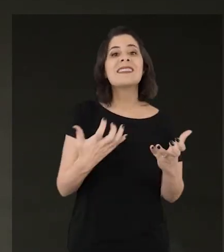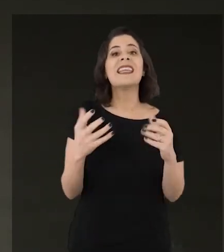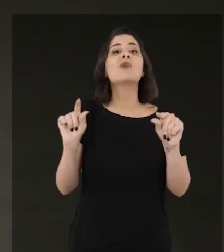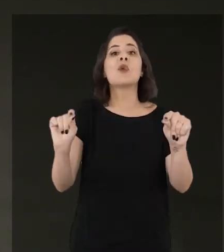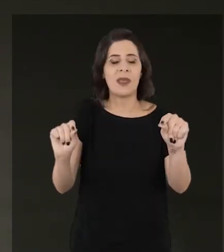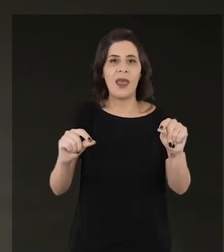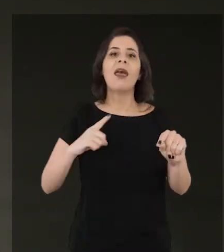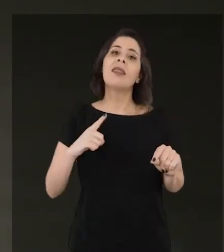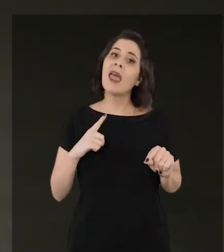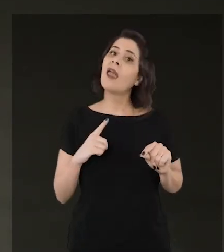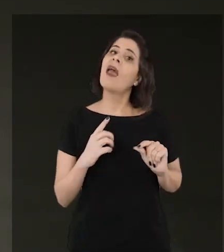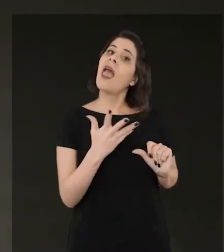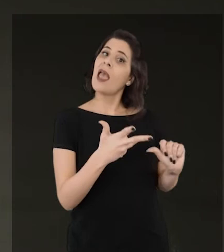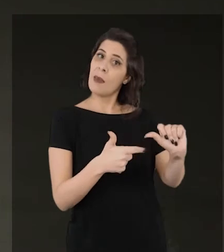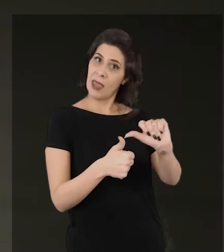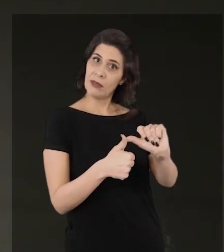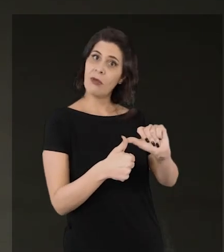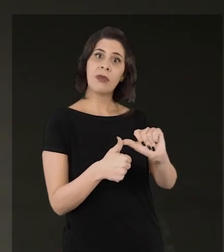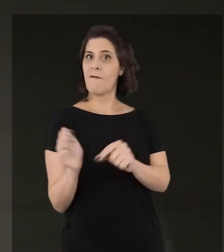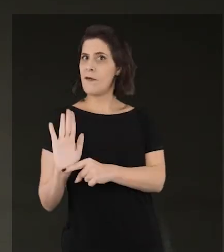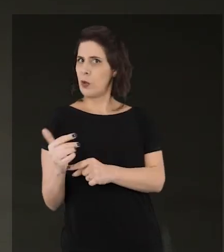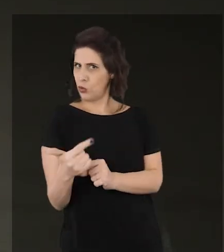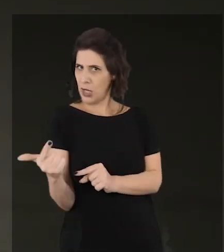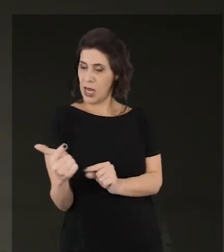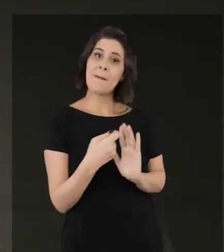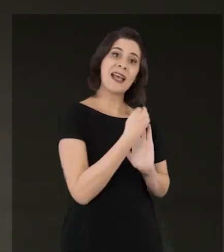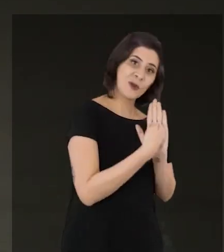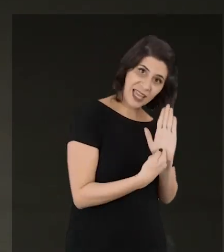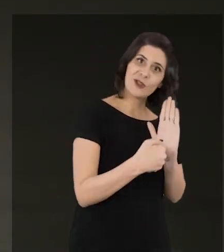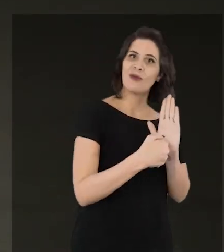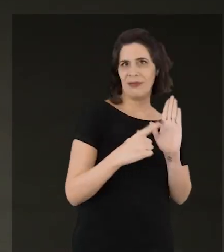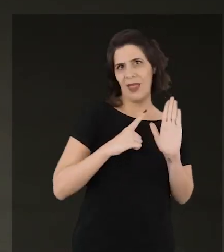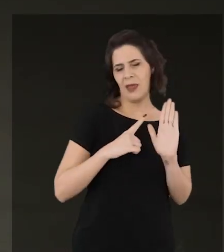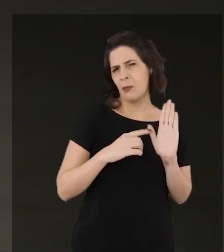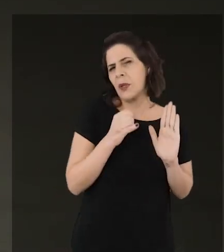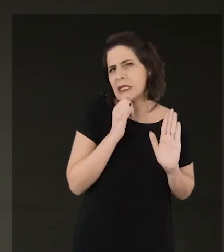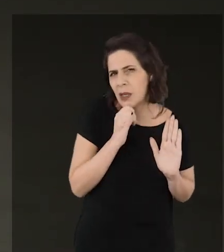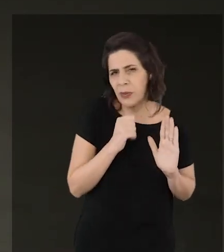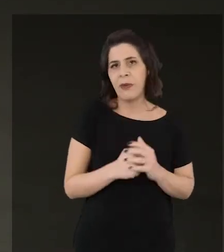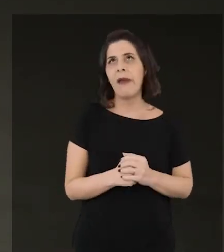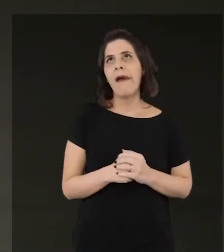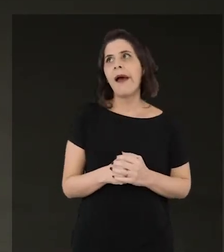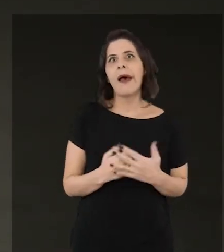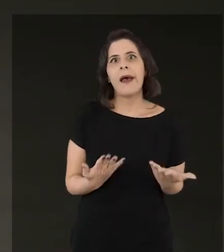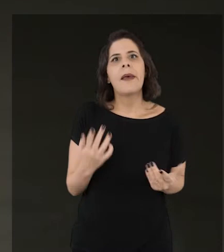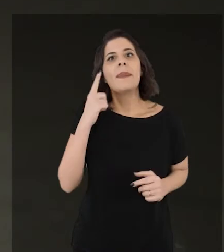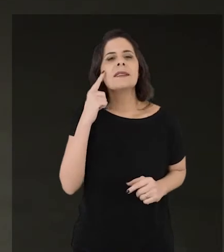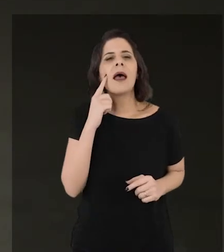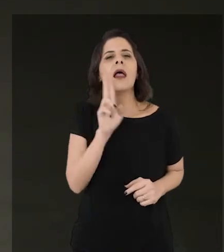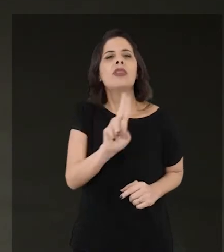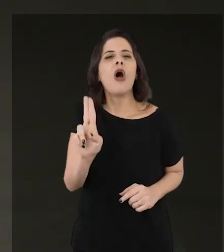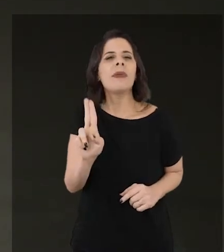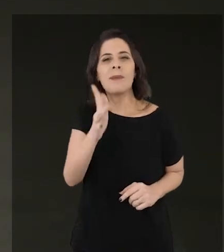to be certain elements that are not in the film but that are in the text. For example, this idea of the proper